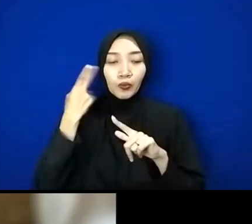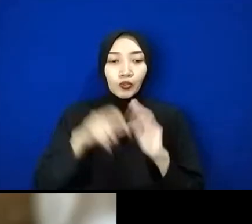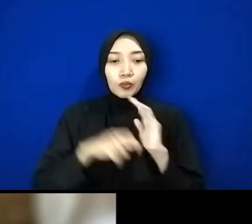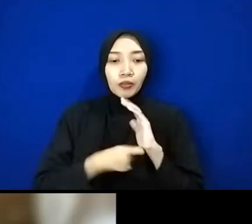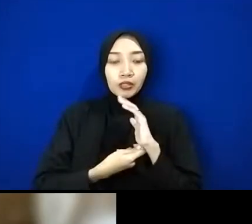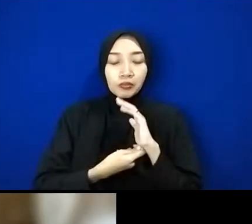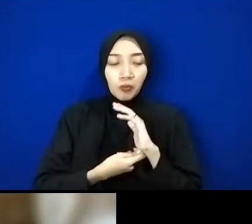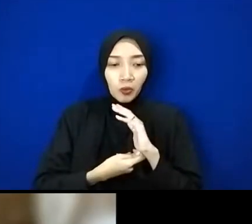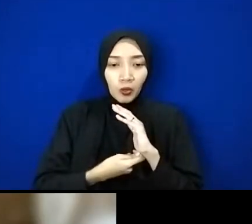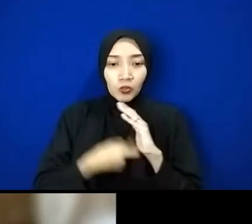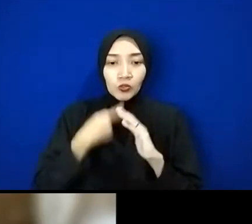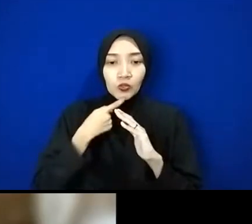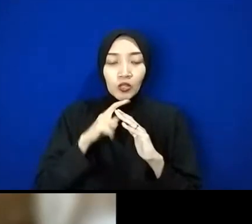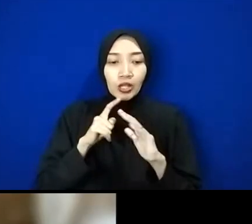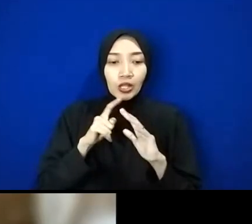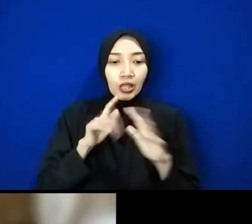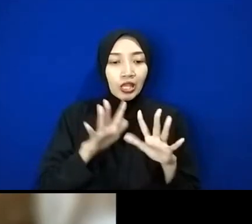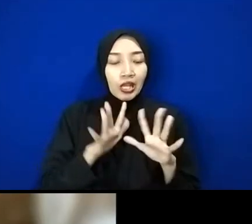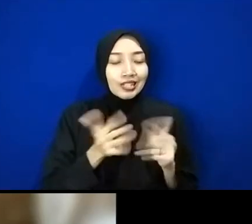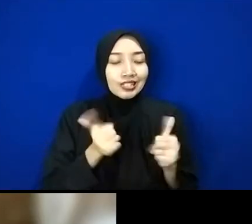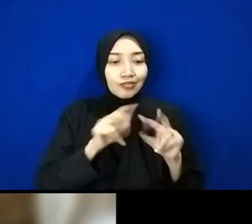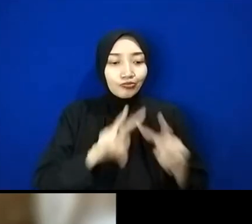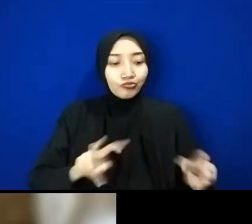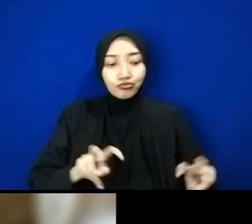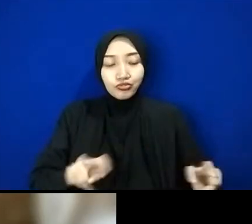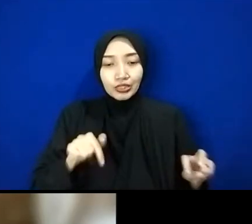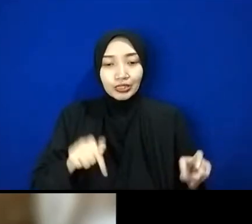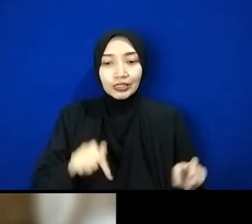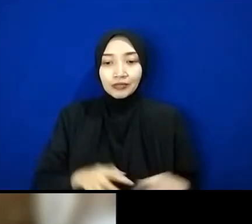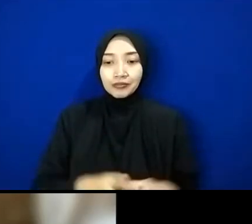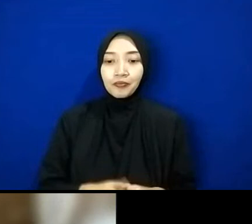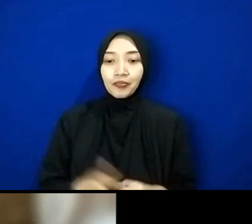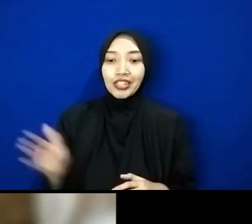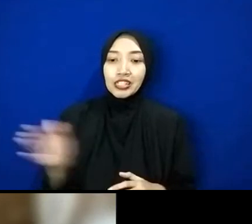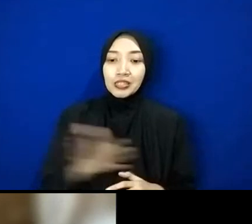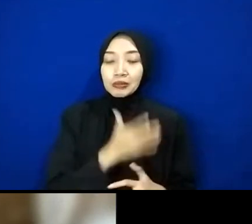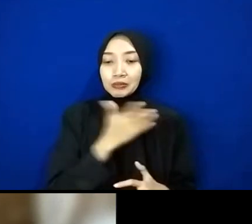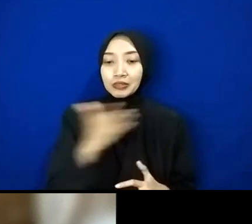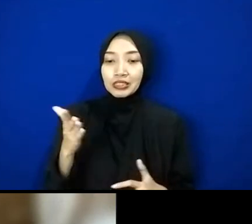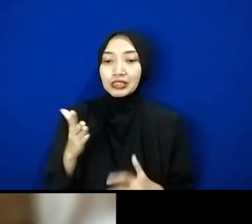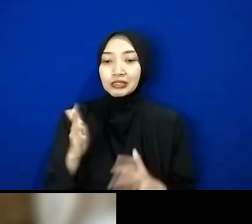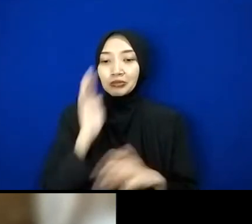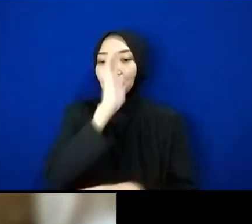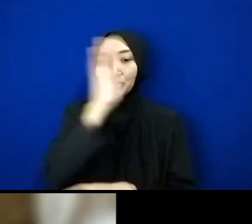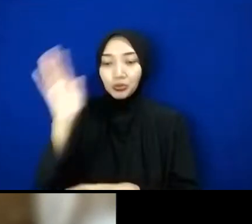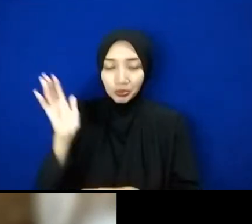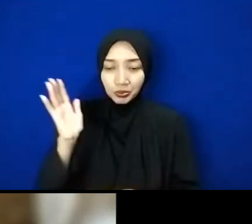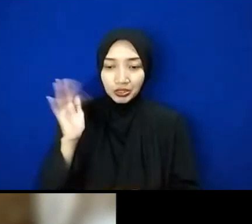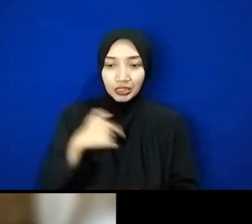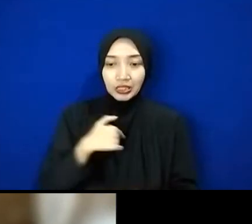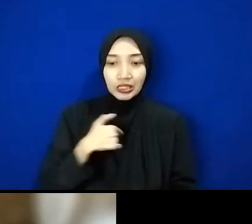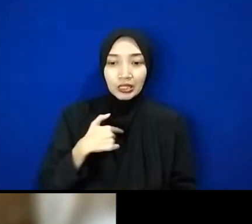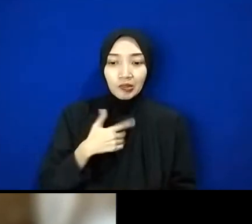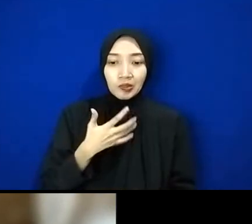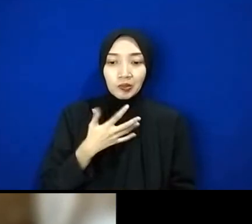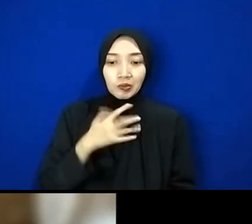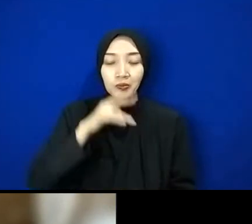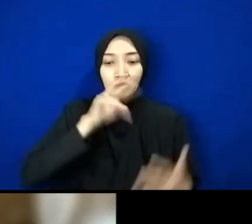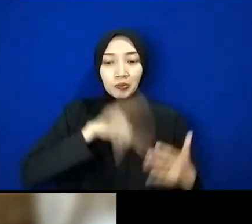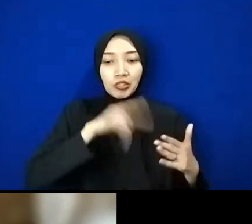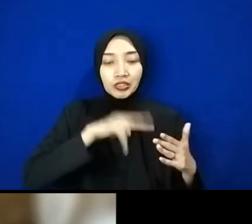findings. And before you present, I want to read your short bio first. Short